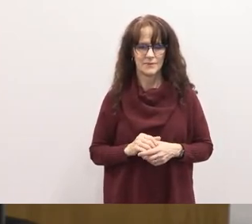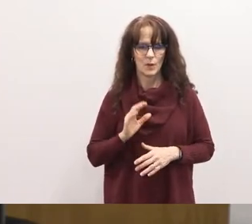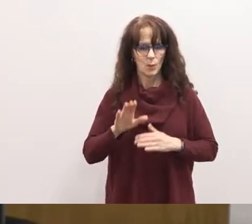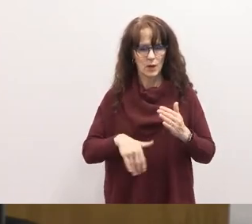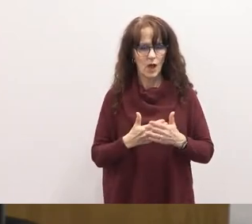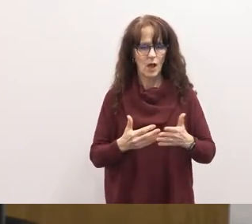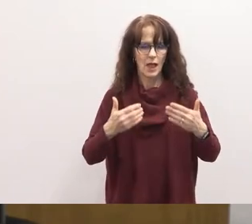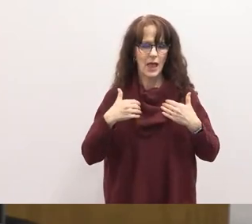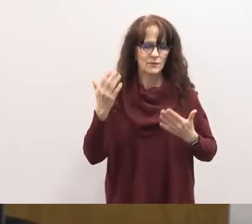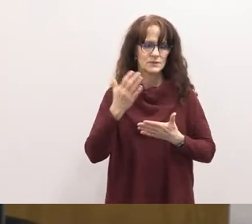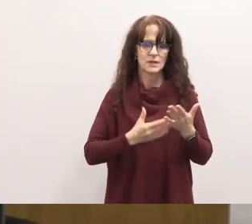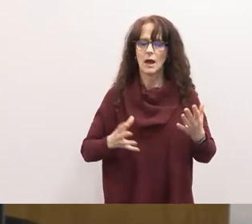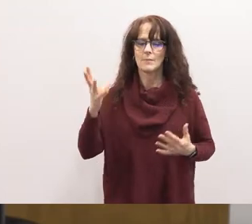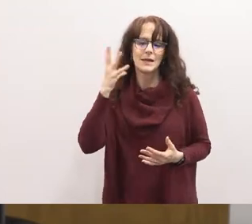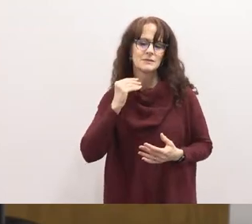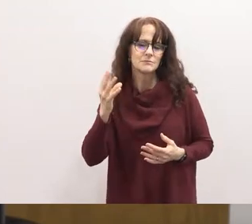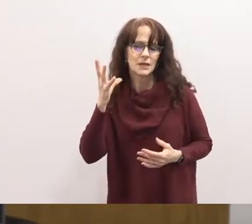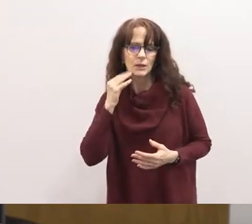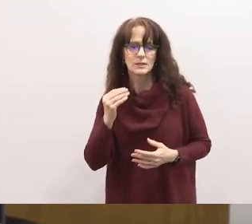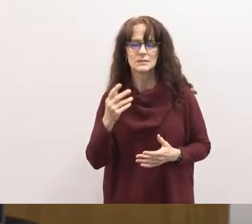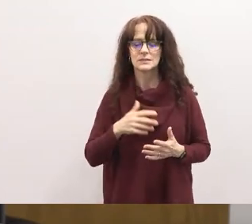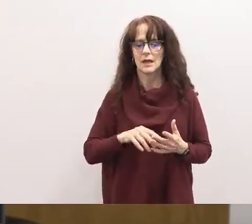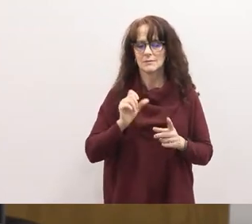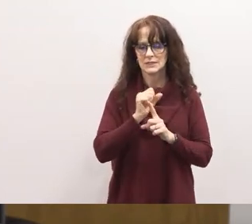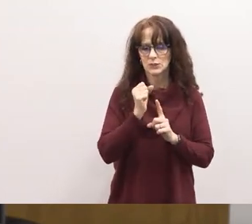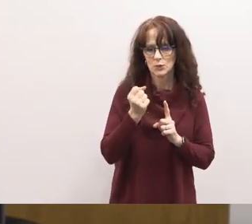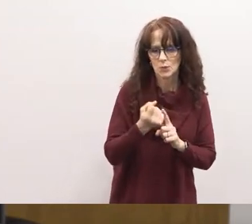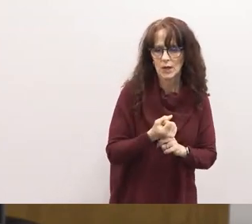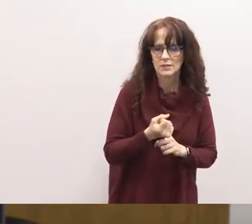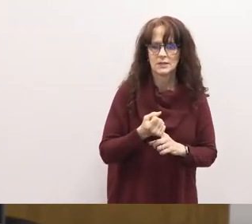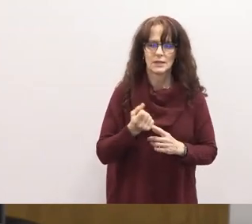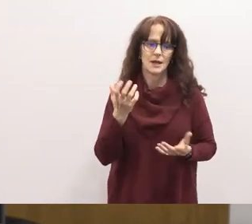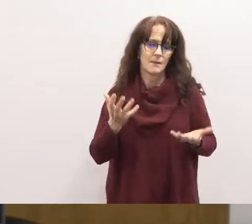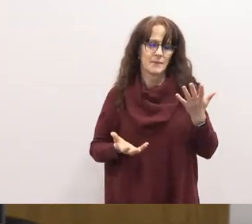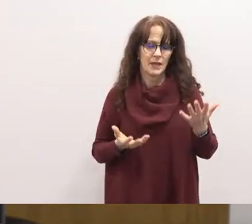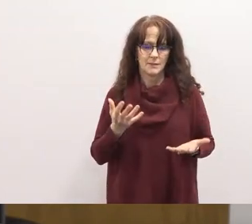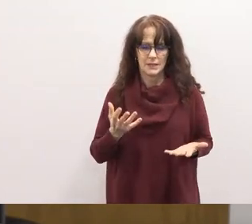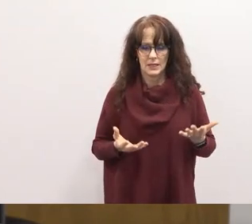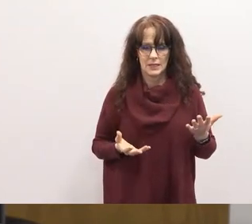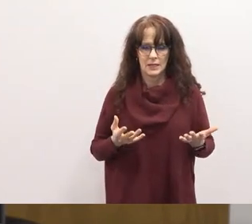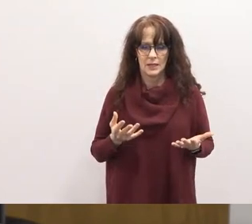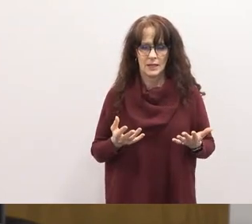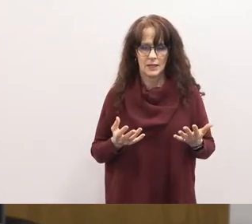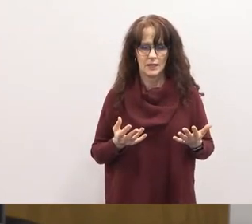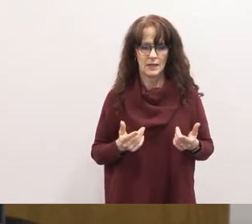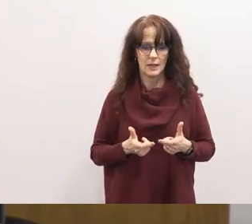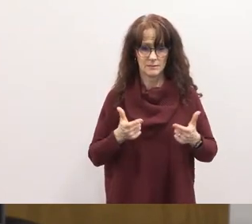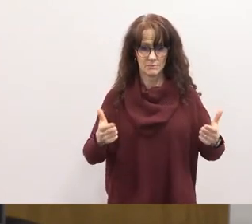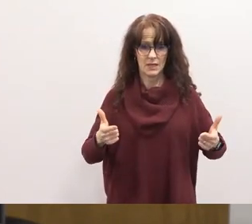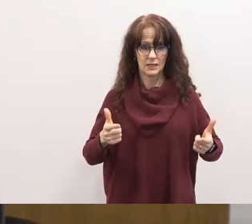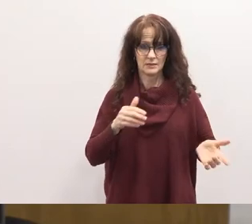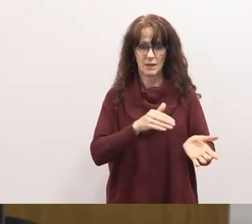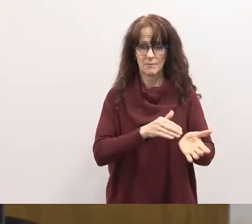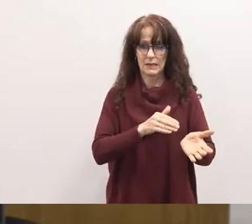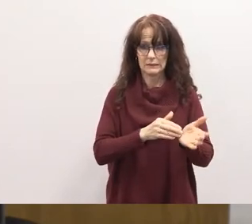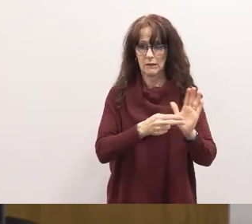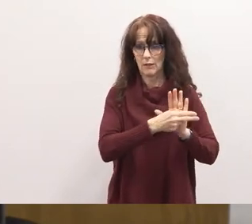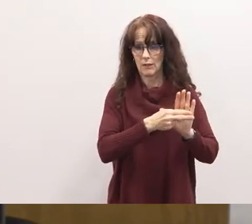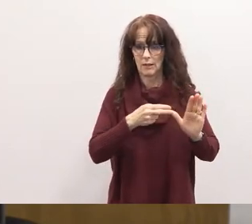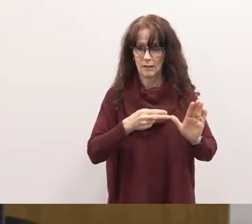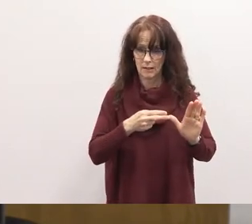through something, you know? It could be something as large as a medical